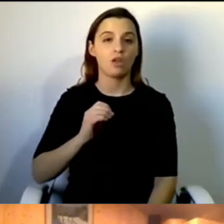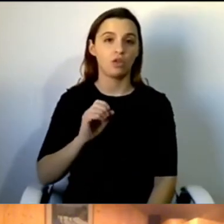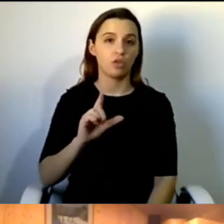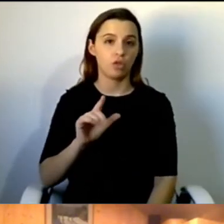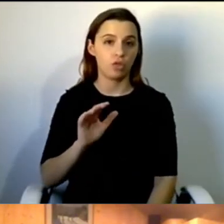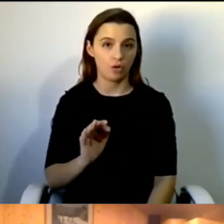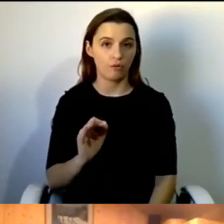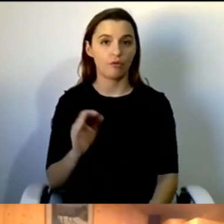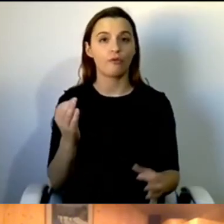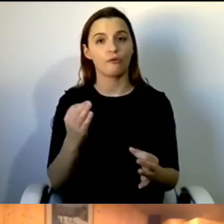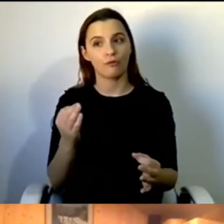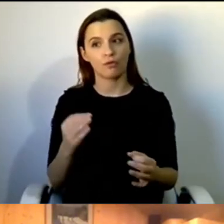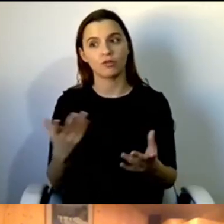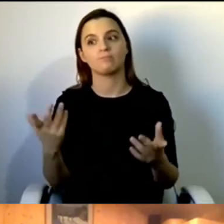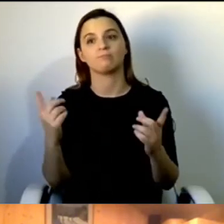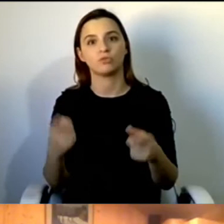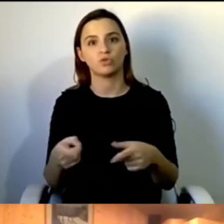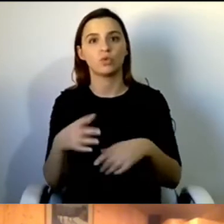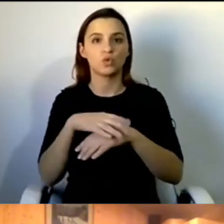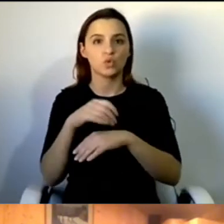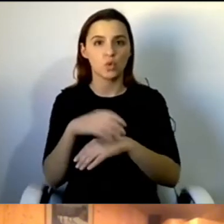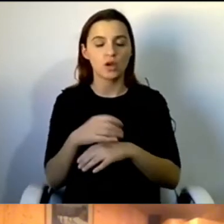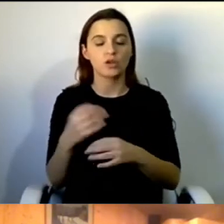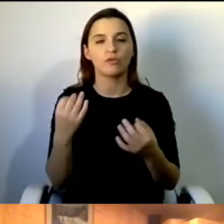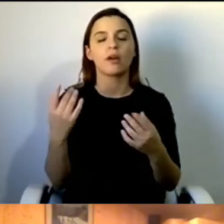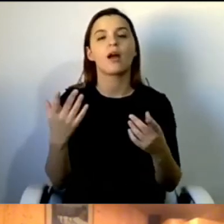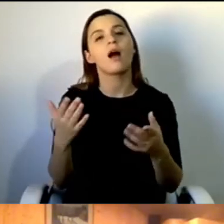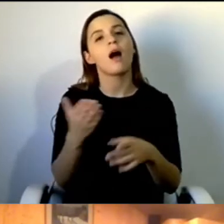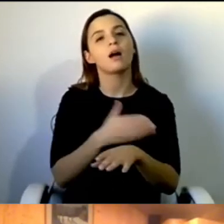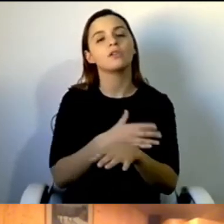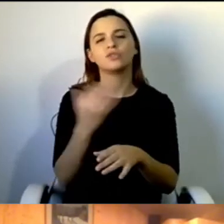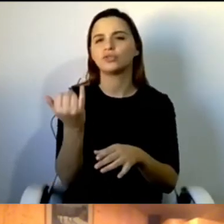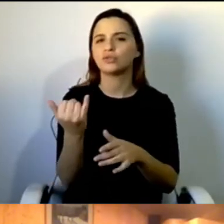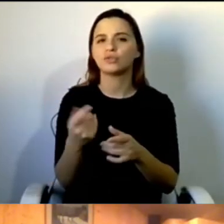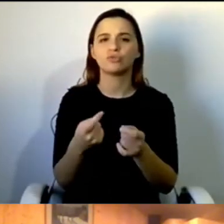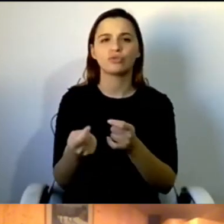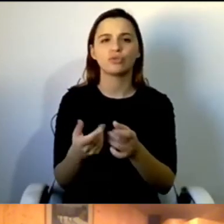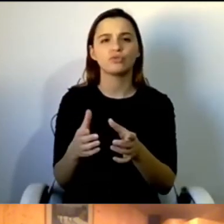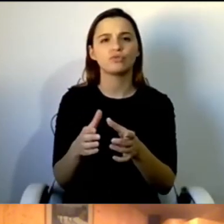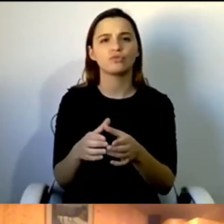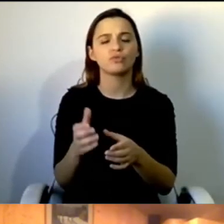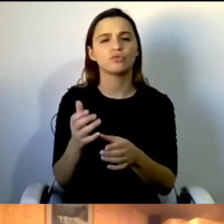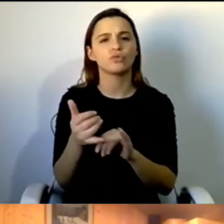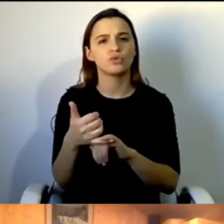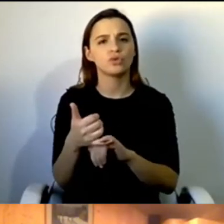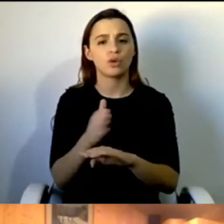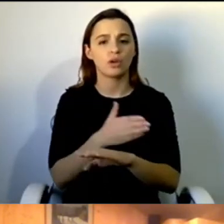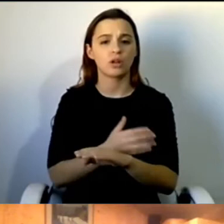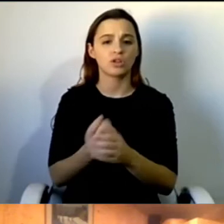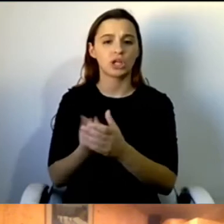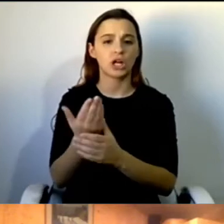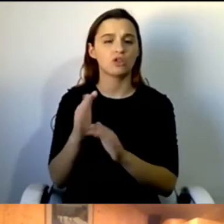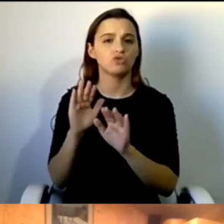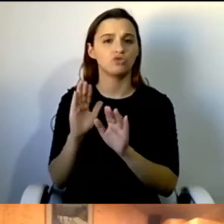disability organizations in those days, they fought politically to create these housing with